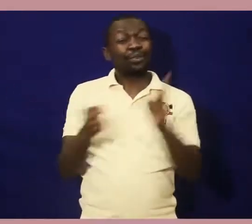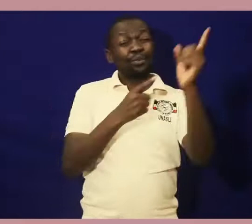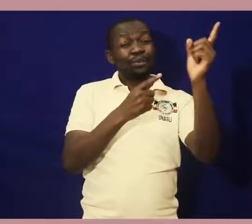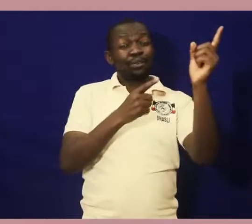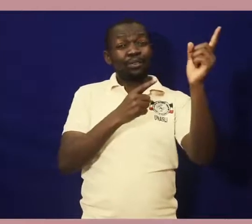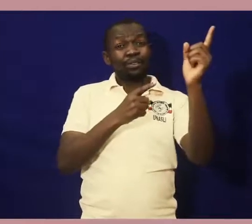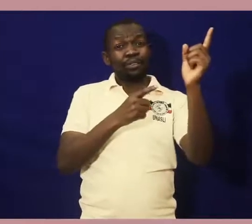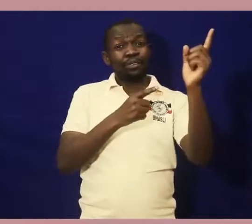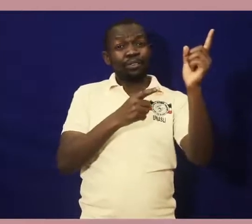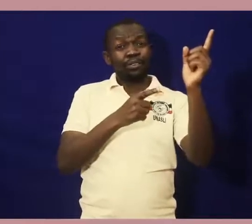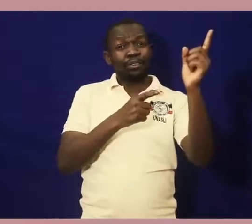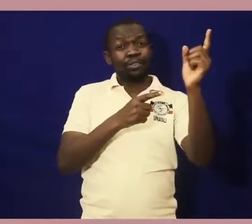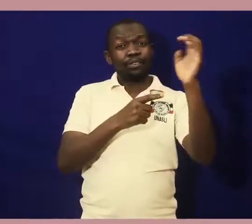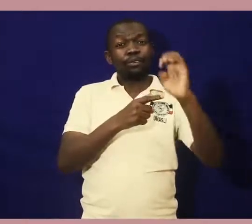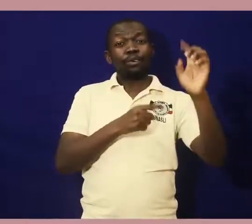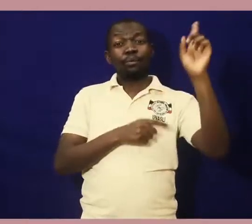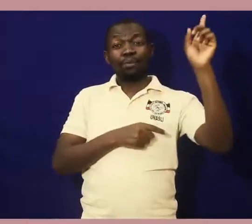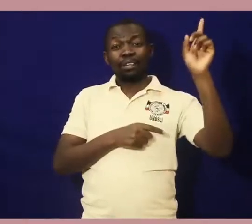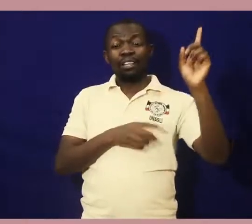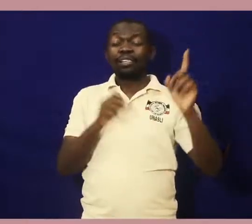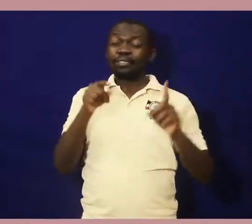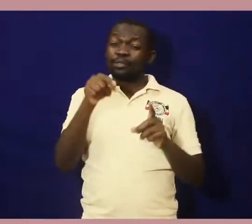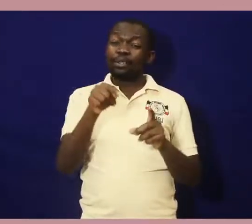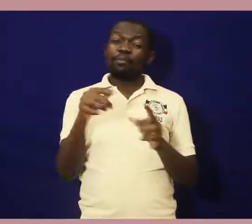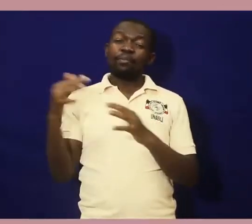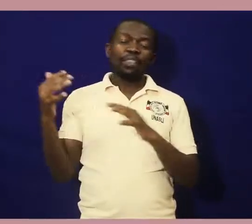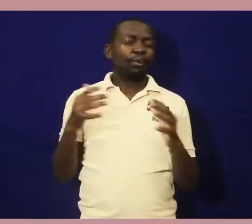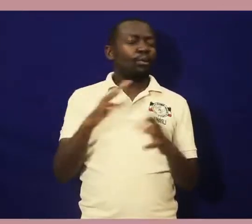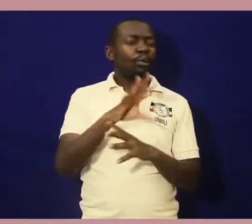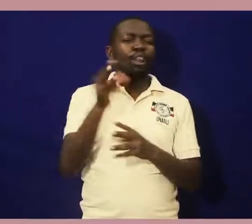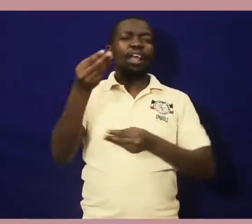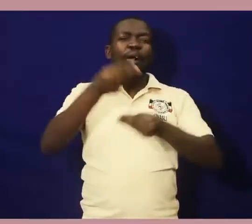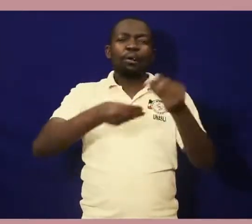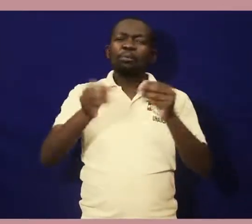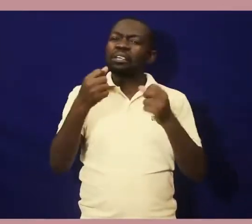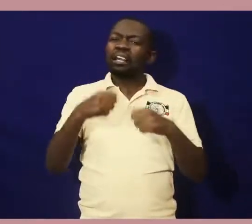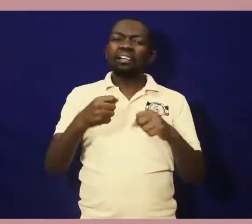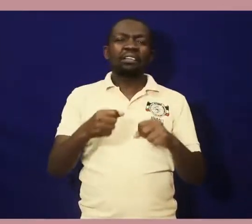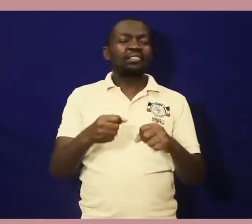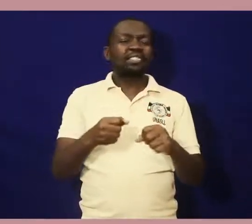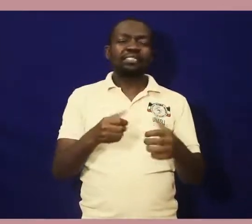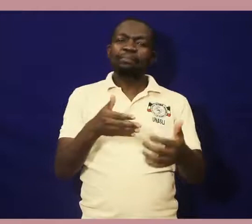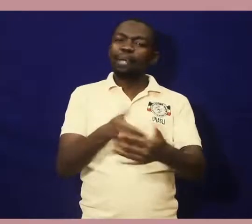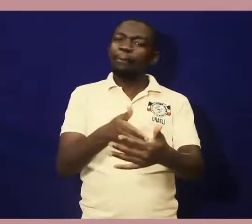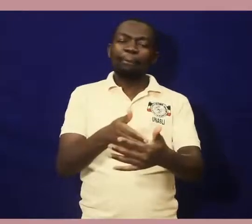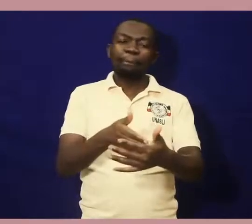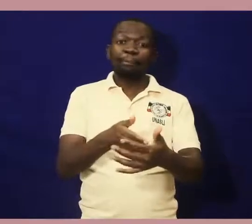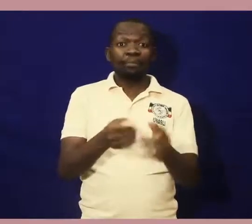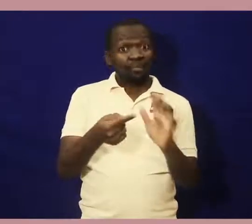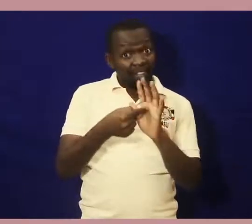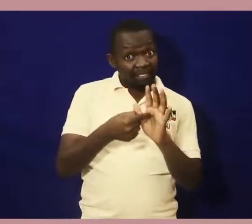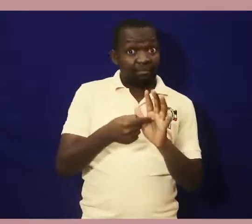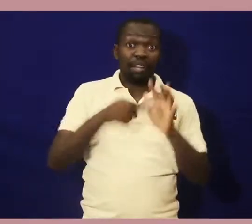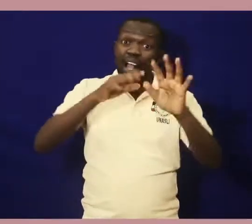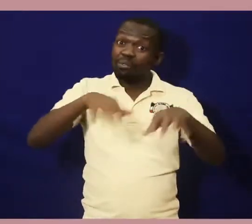The war brought every economic activity to a standstill. Agriculture, for instance,